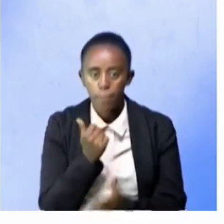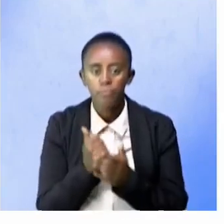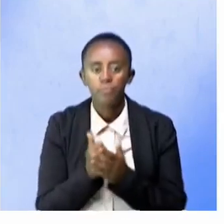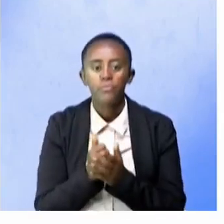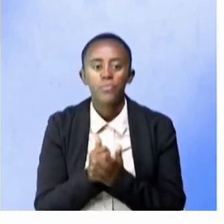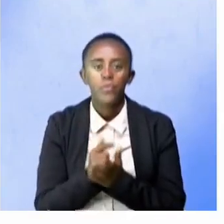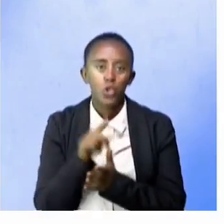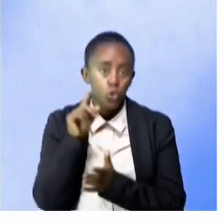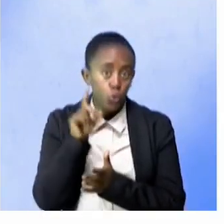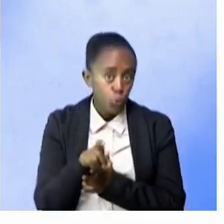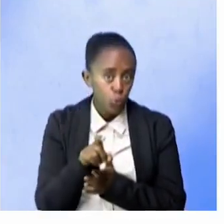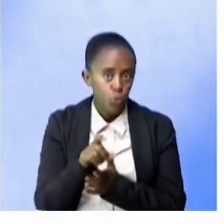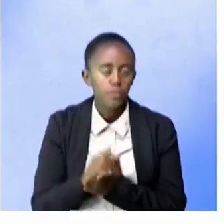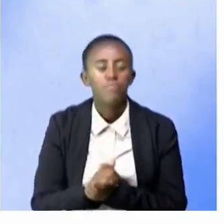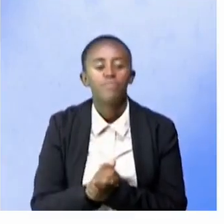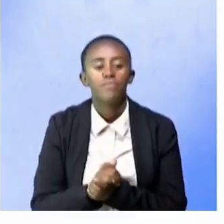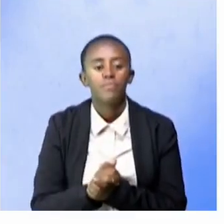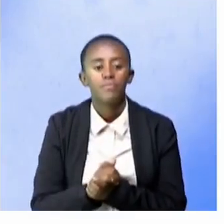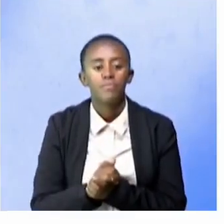Shirt.